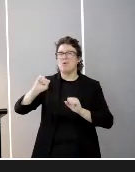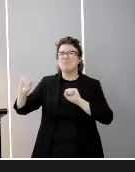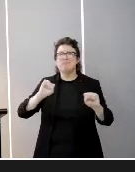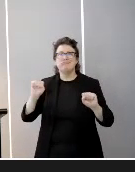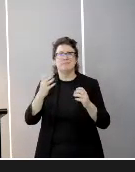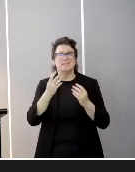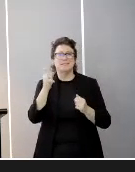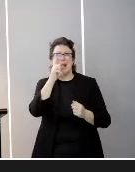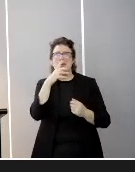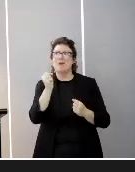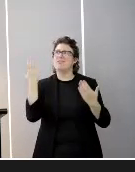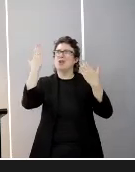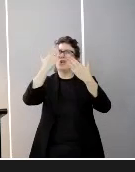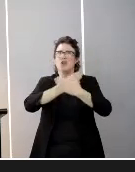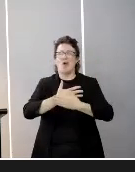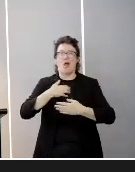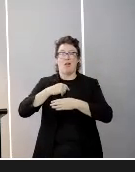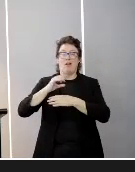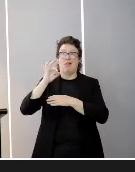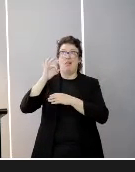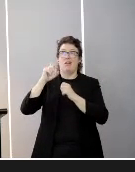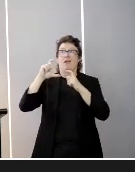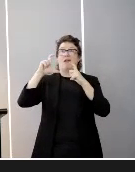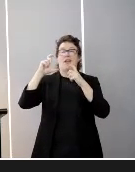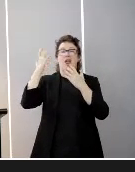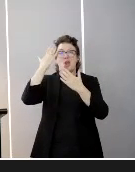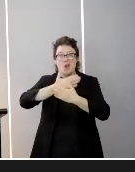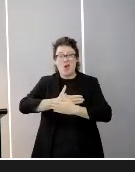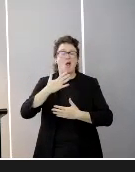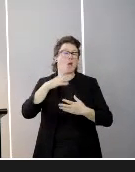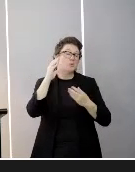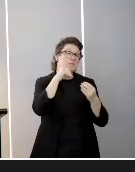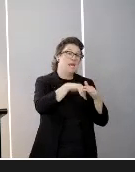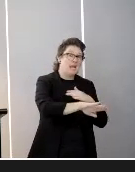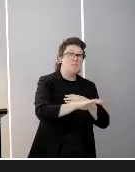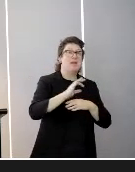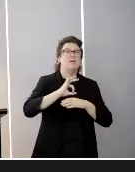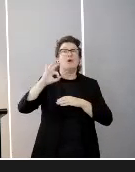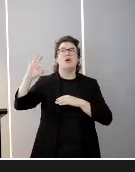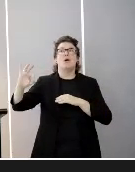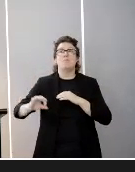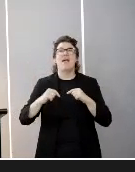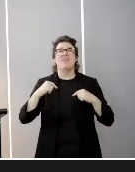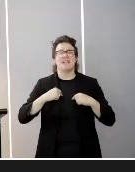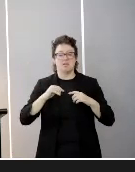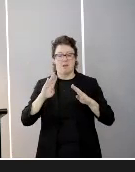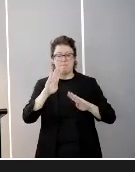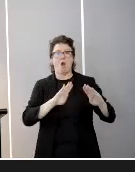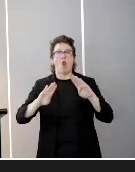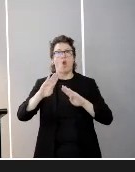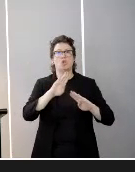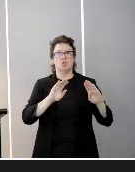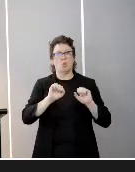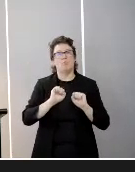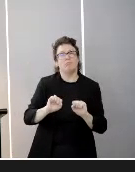night owls who prefer kind of a later schedule. They like to sleep in and go to bed late, and this is a biological phenomenon.